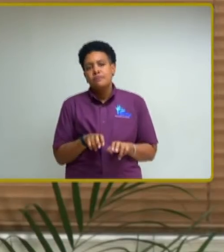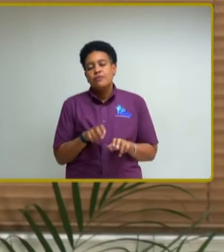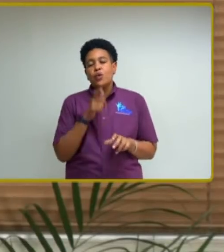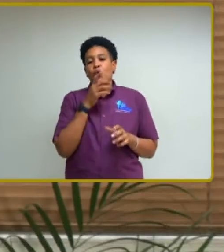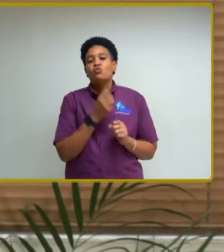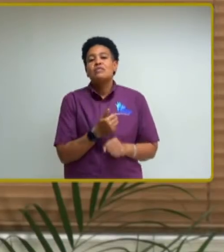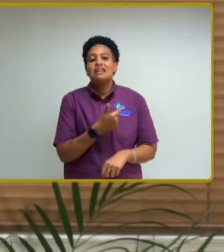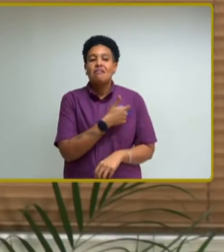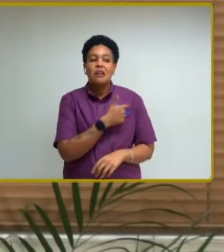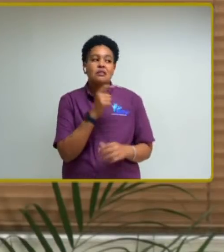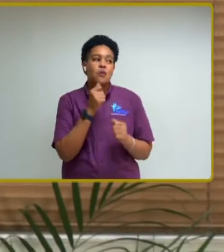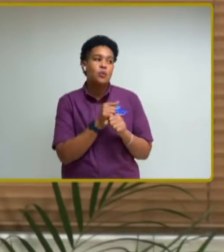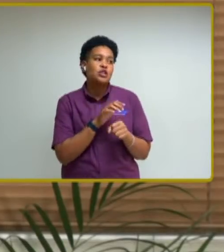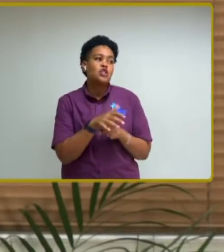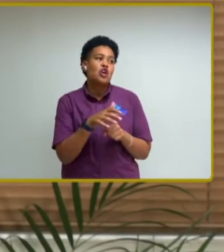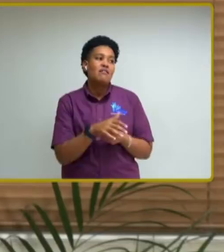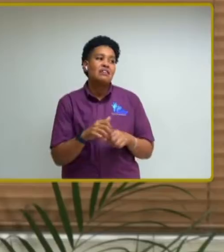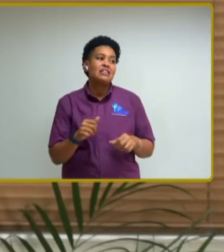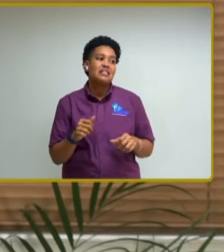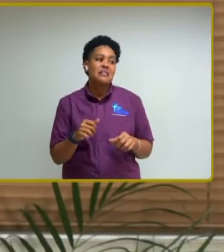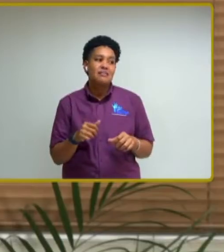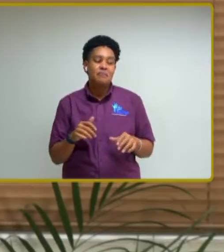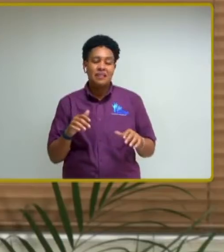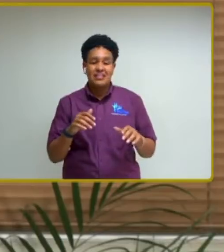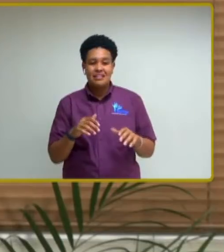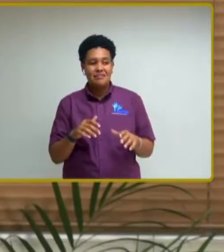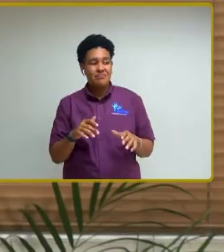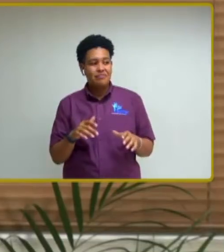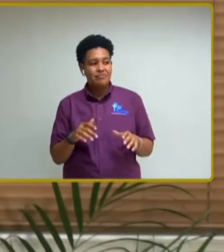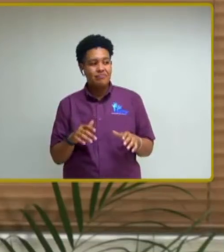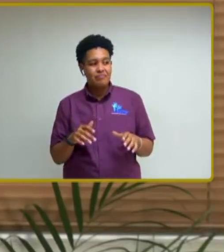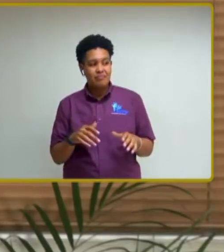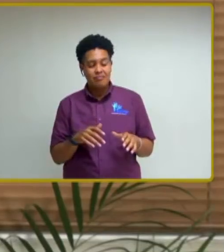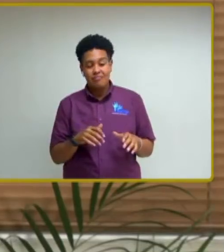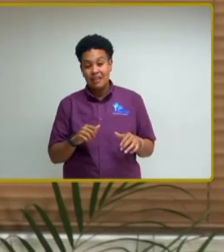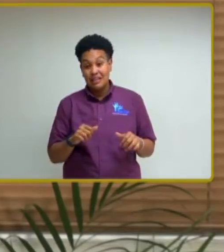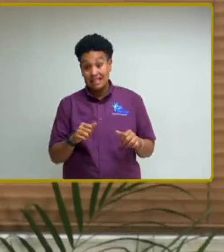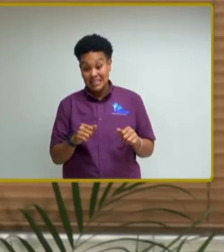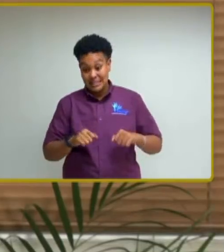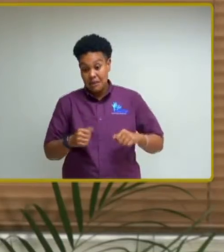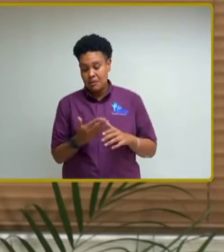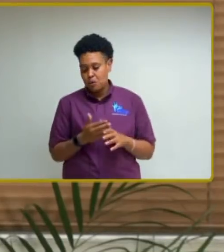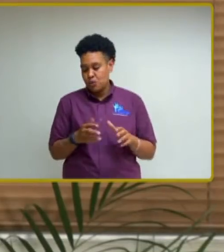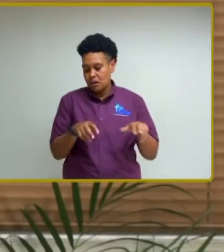with a sufficient space between them or the other group or individual.